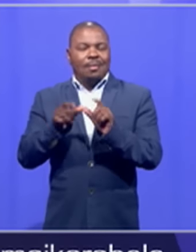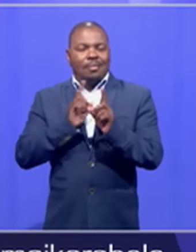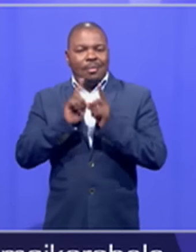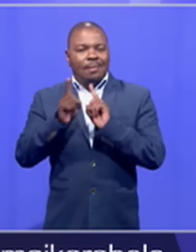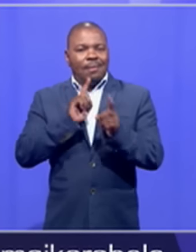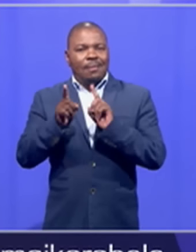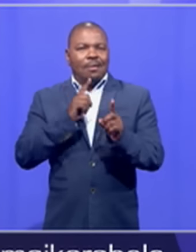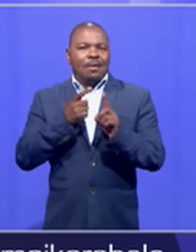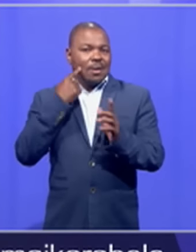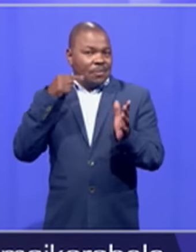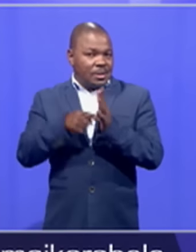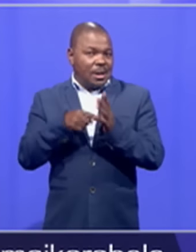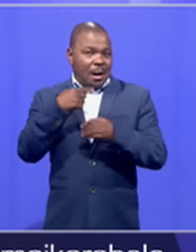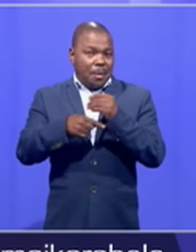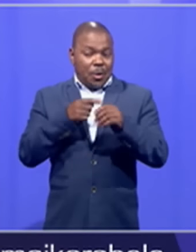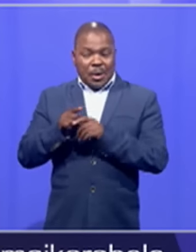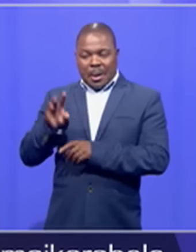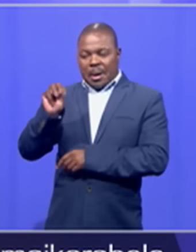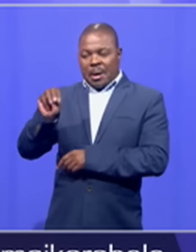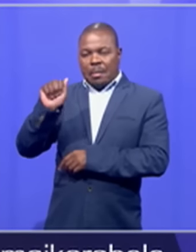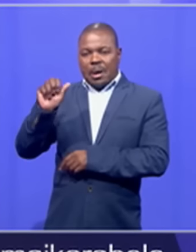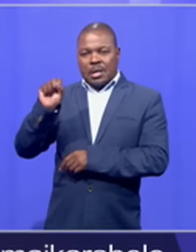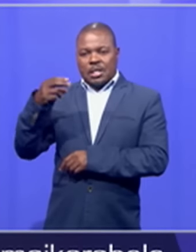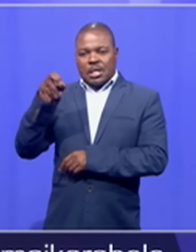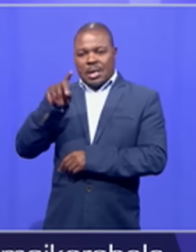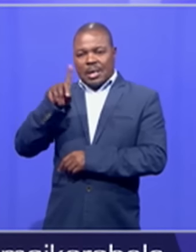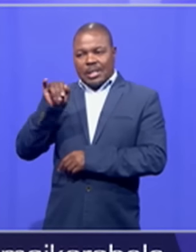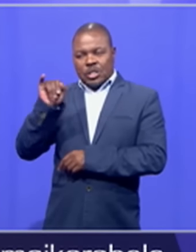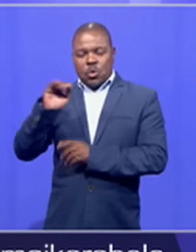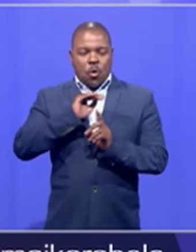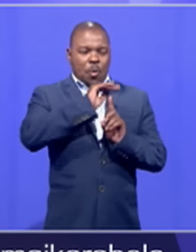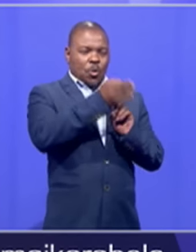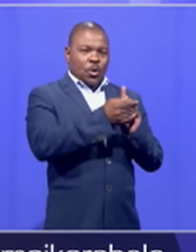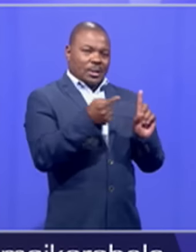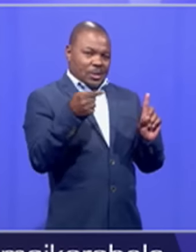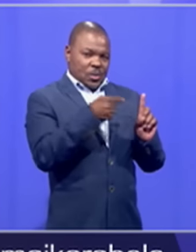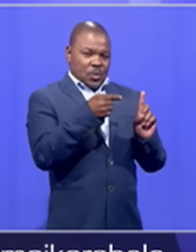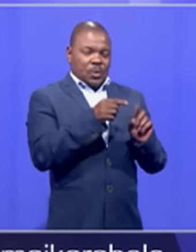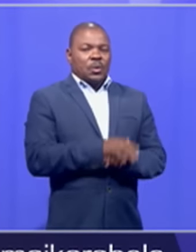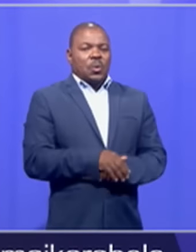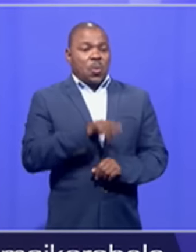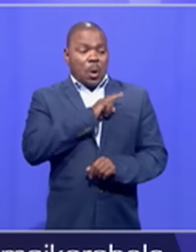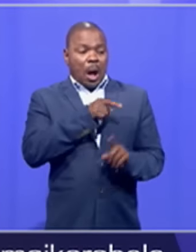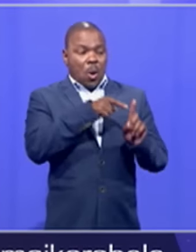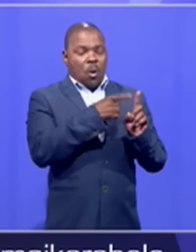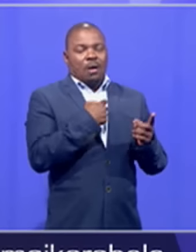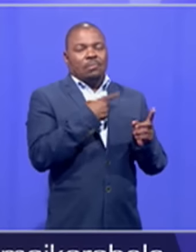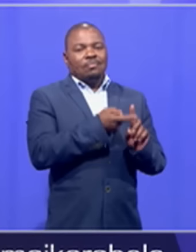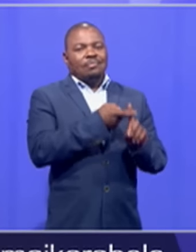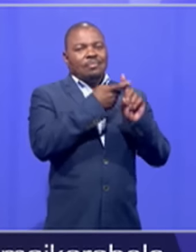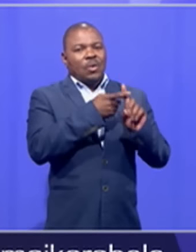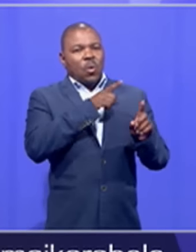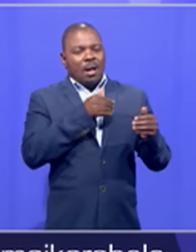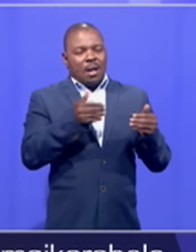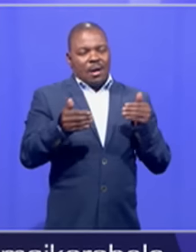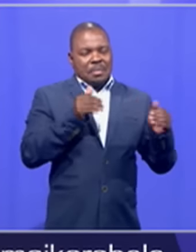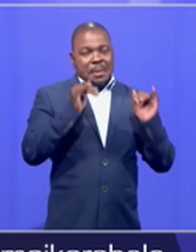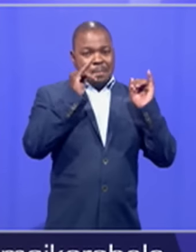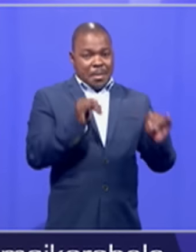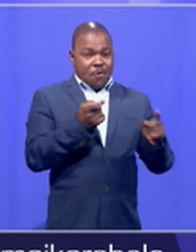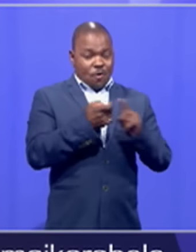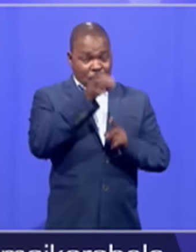kwa bohlatse bja gore Mashadzi o eteletše pele go fana ka tšhireletšo go Mkhwanazi yo a lebanego le ditatofatšo mabapi le taolompe ka